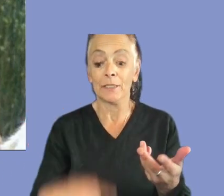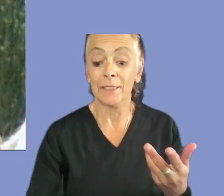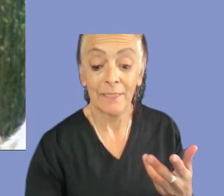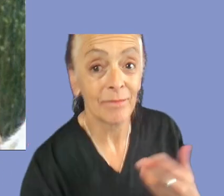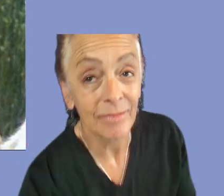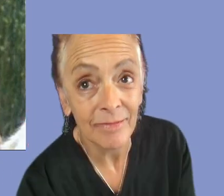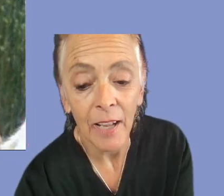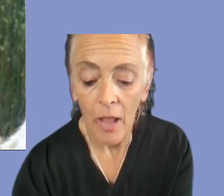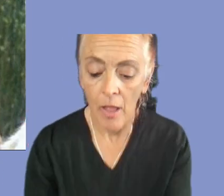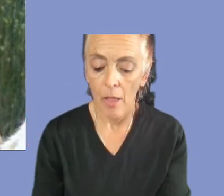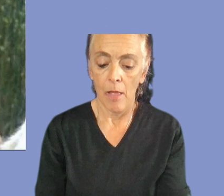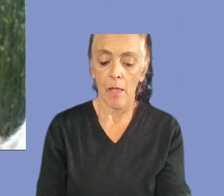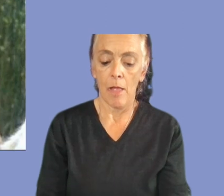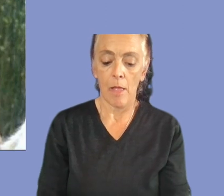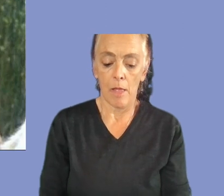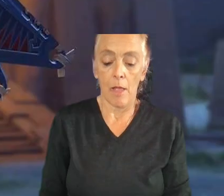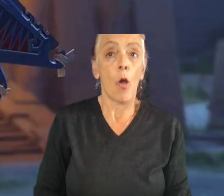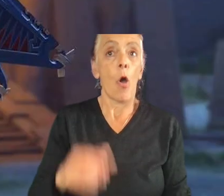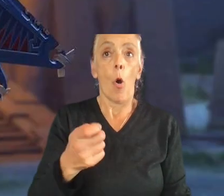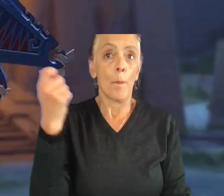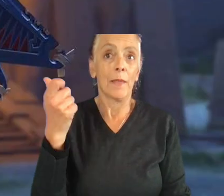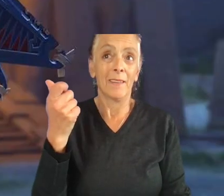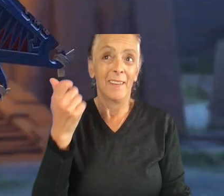always, hire a consultant and make sure you're doing it right.